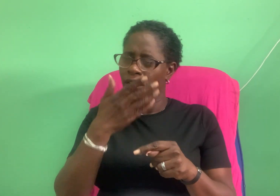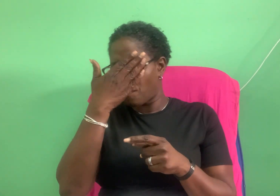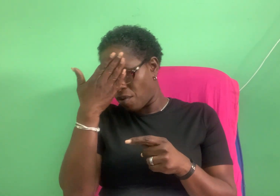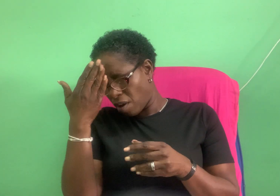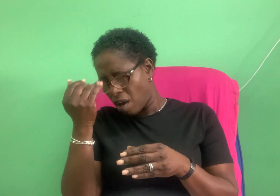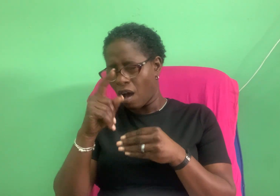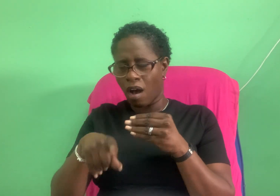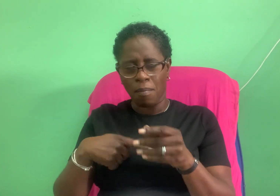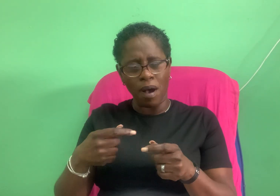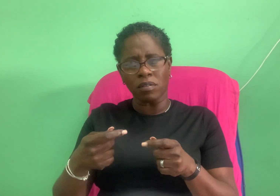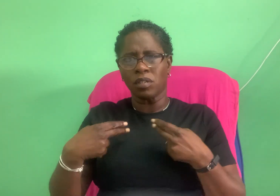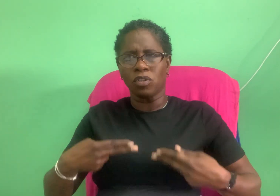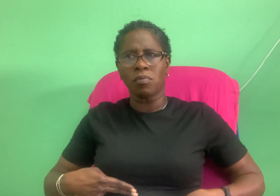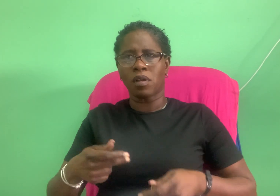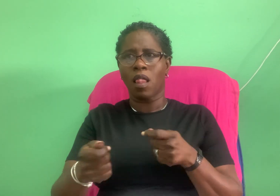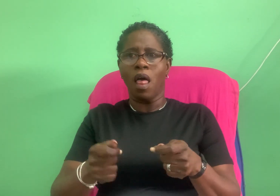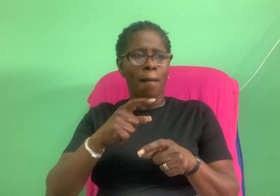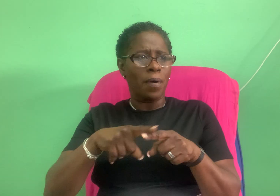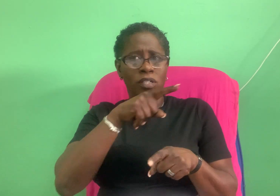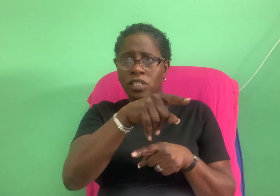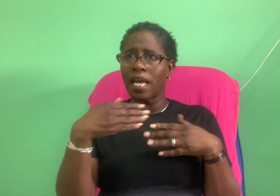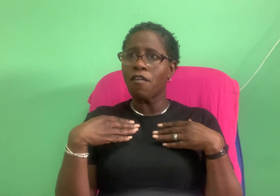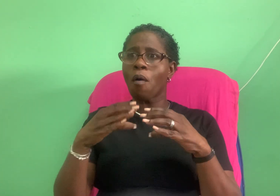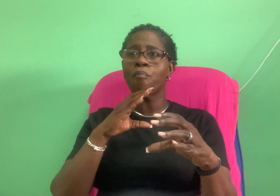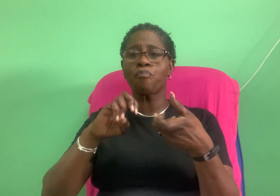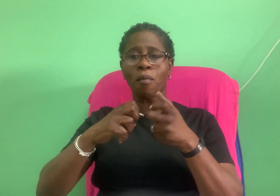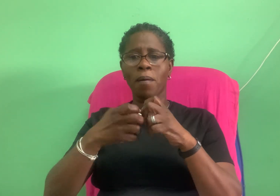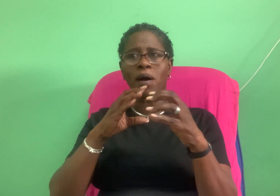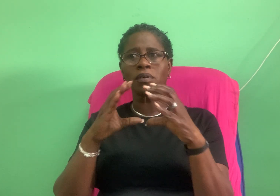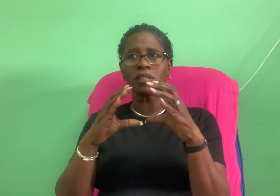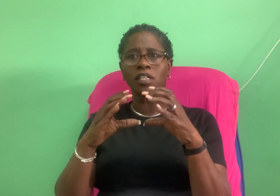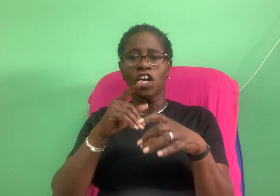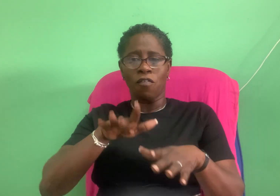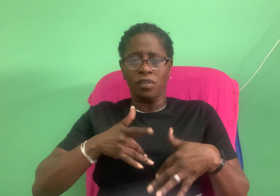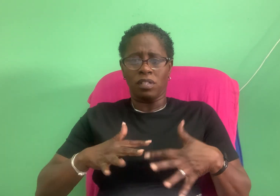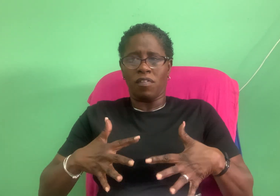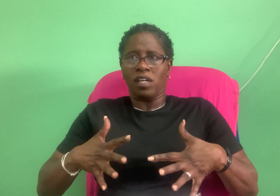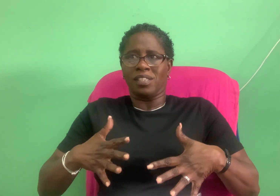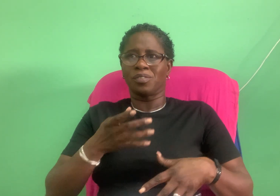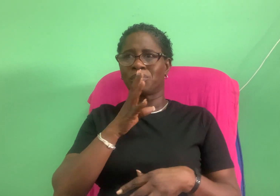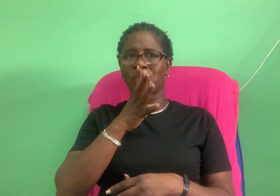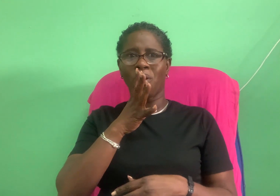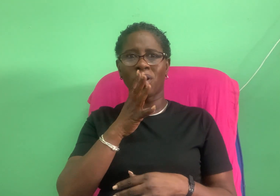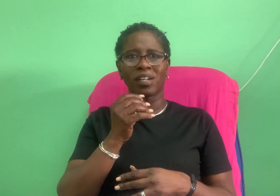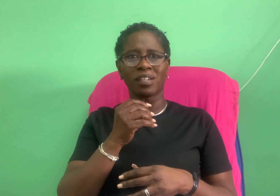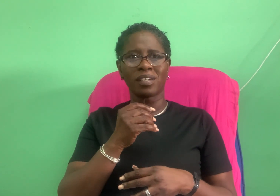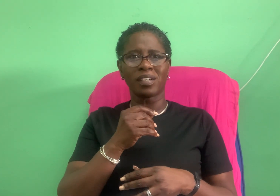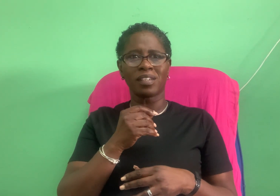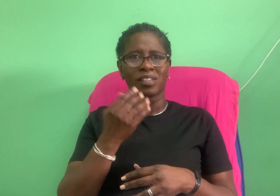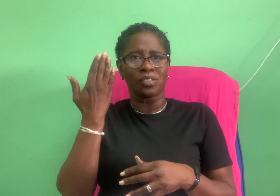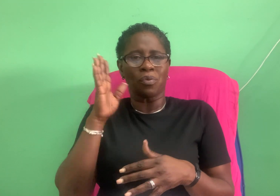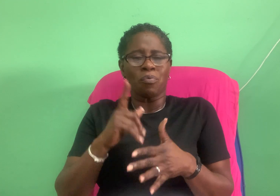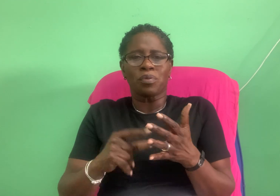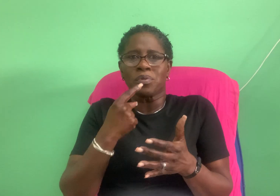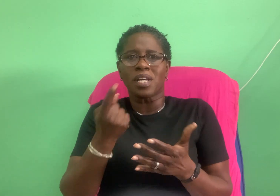have significant trouble communicating socially sometimes. I get very nervous and very awkward and sometimes don't know what